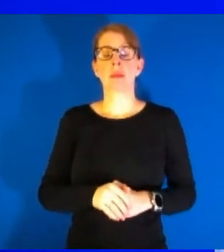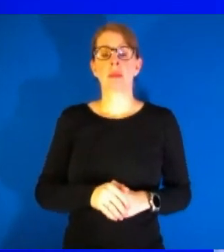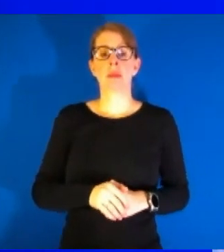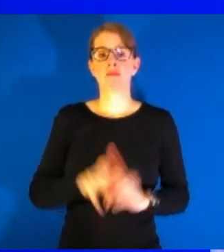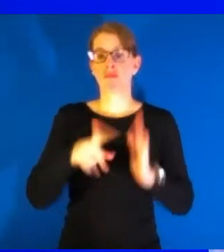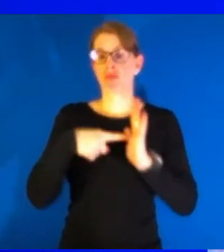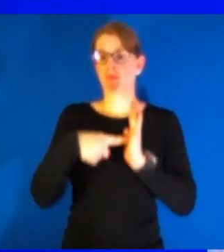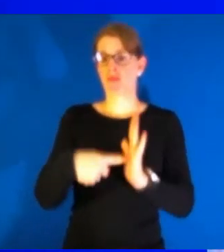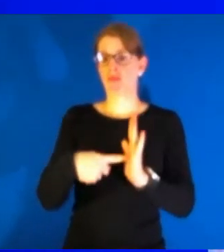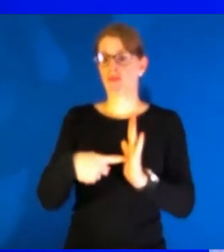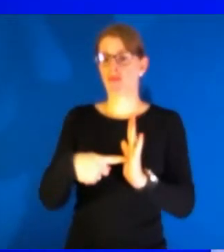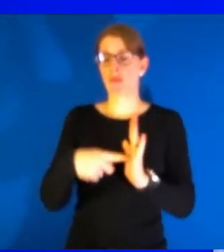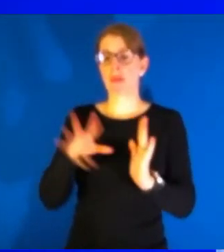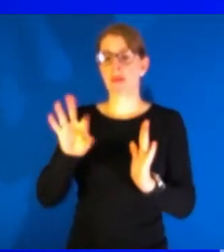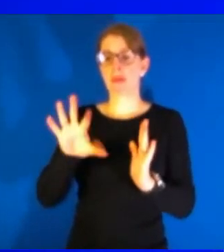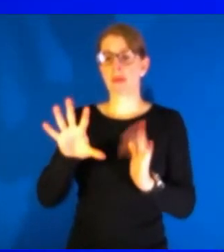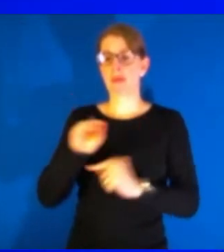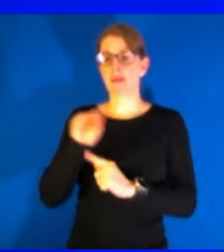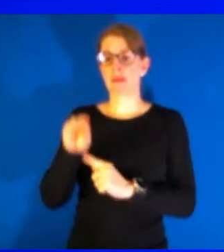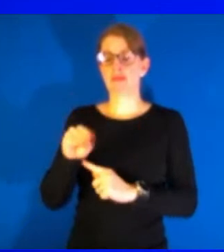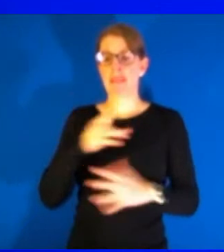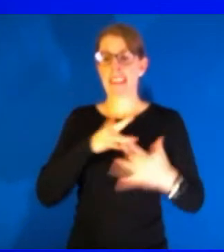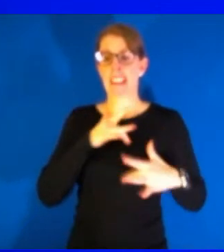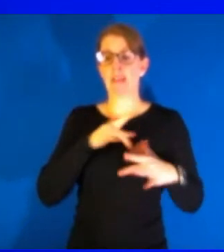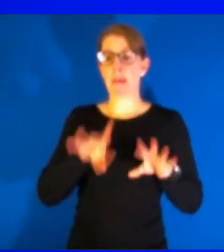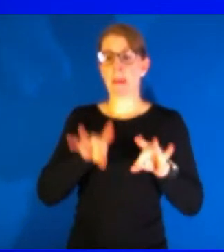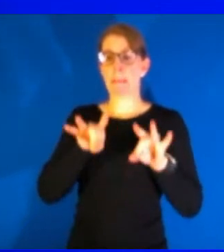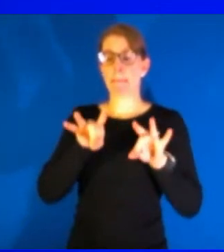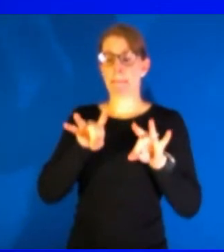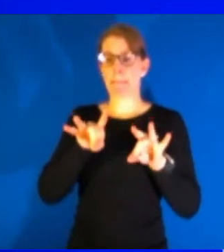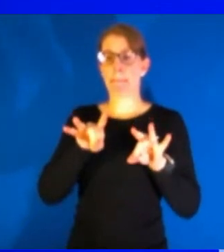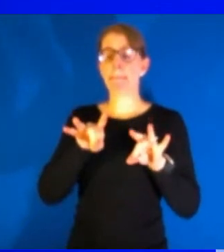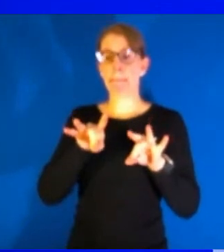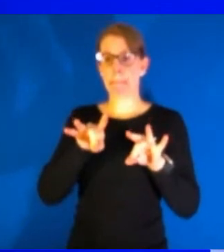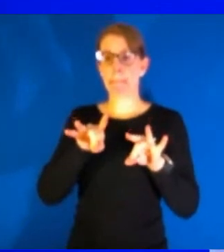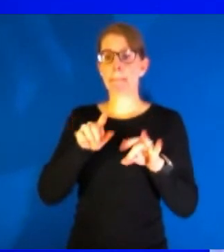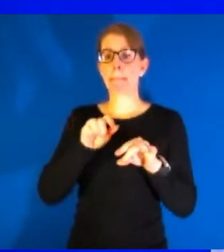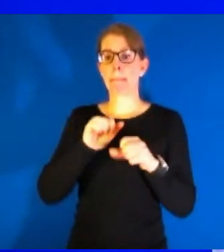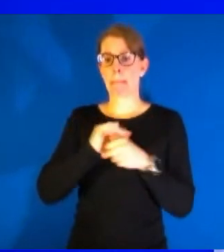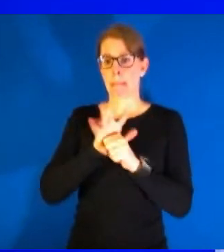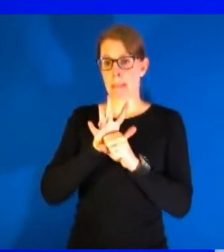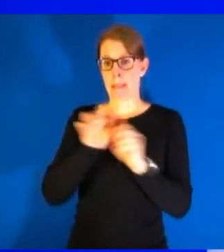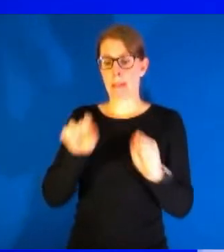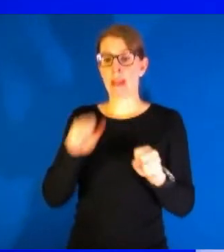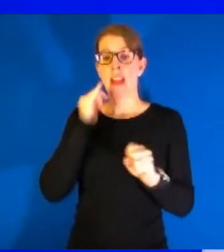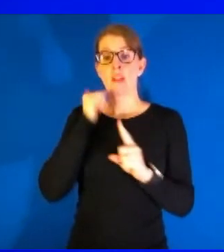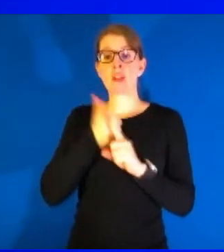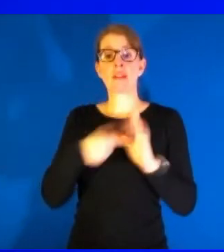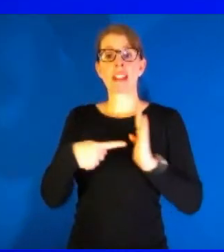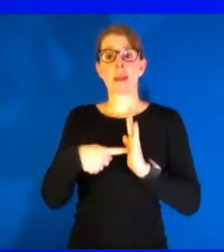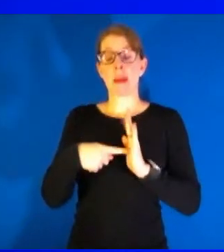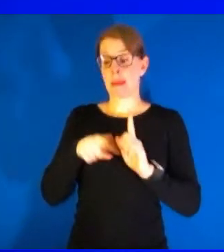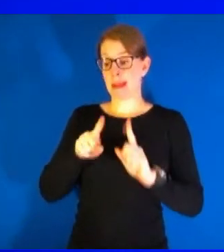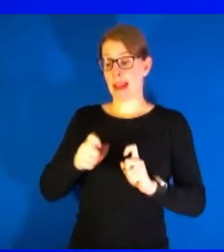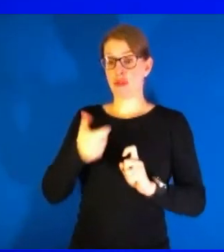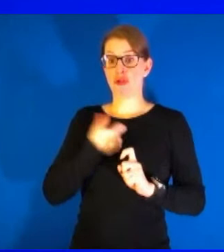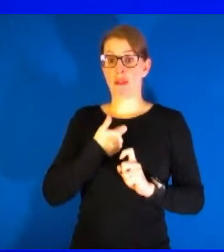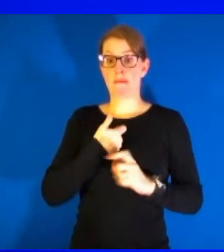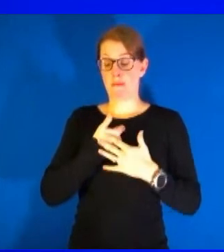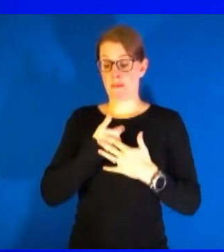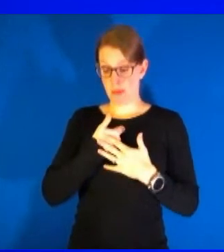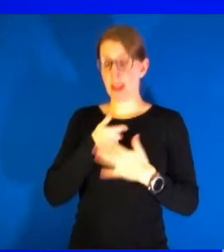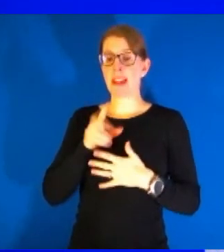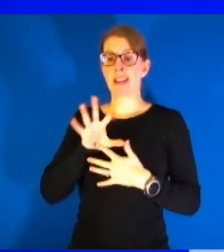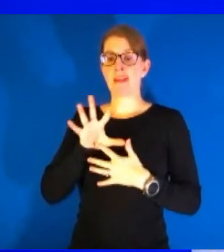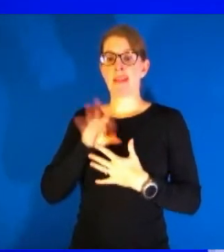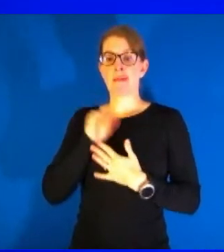was 95% sensitive in picking it up. So if you had symptoms and you tested yourself, there was 95% chance